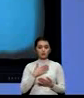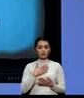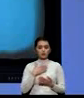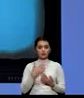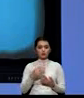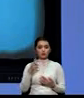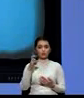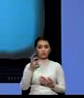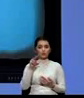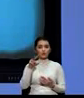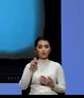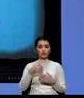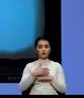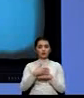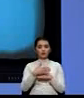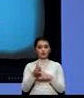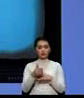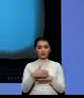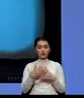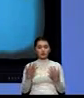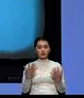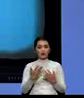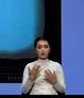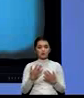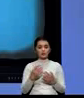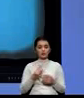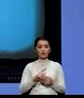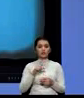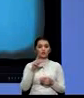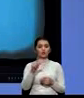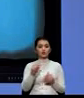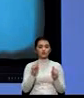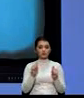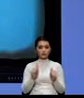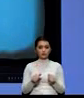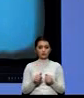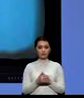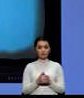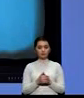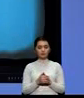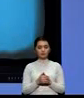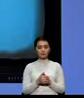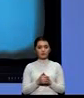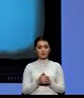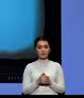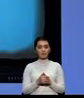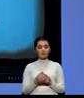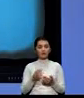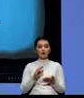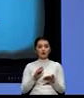Men shu boloxona to'rt eshigining qaysi biri orqali tashqariga chiqishim mumkin?